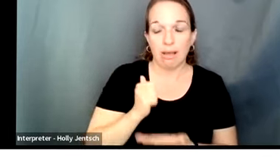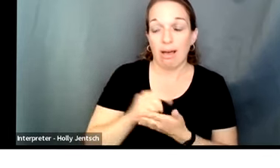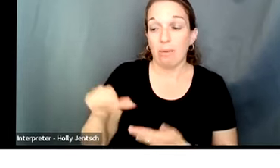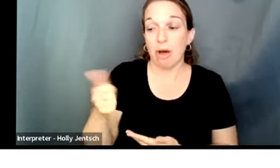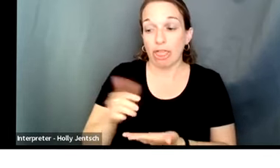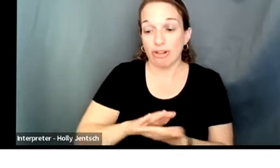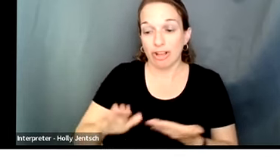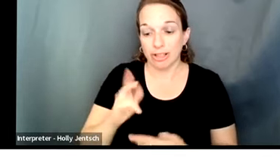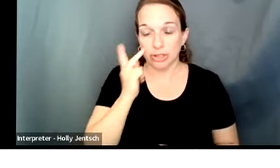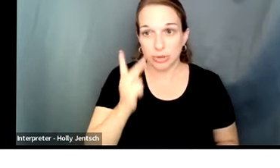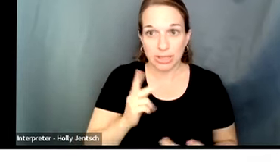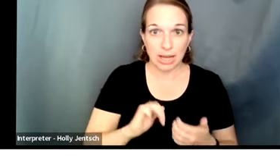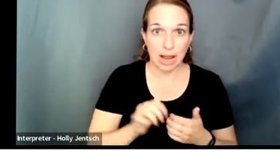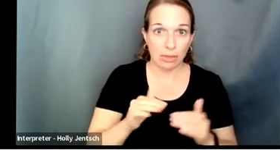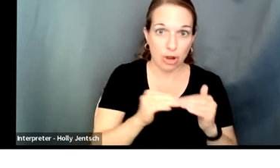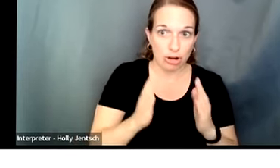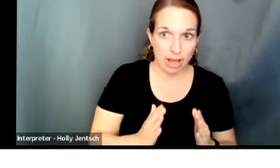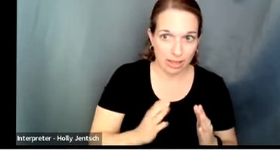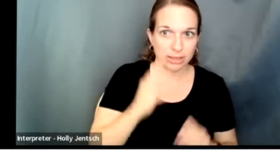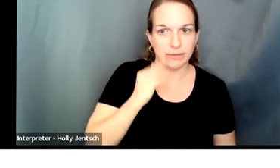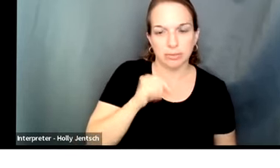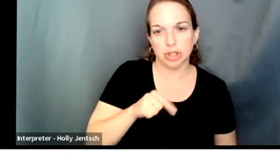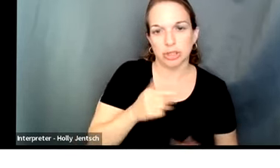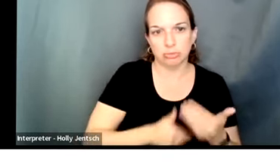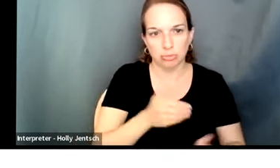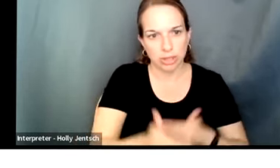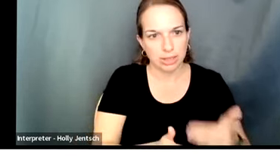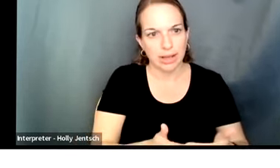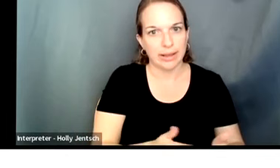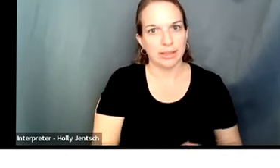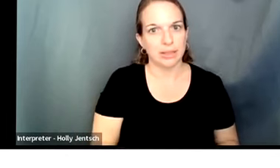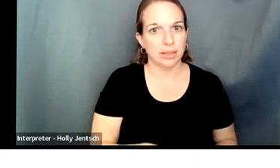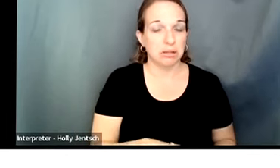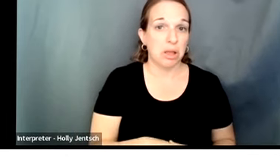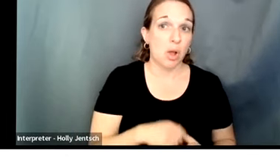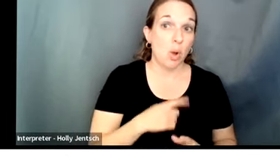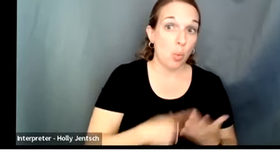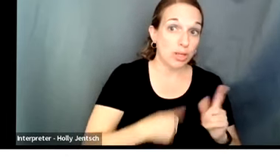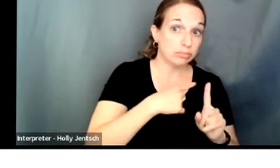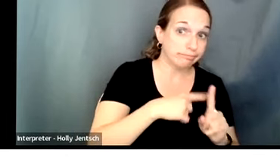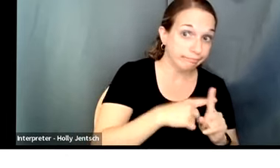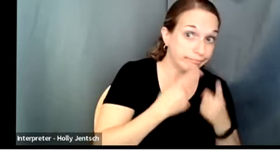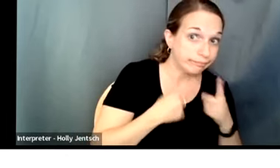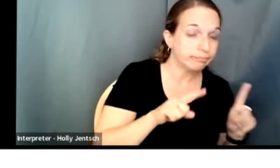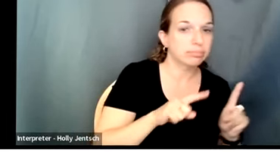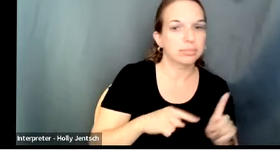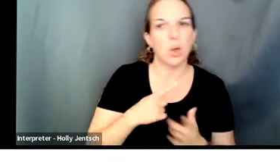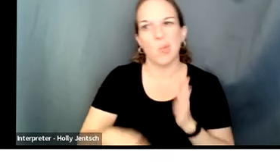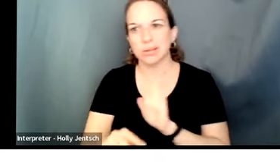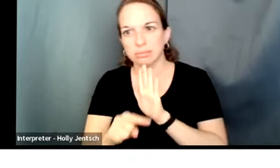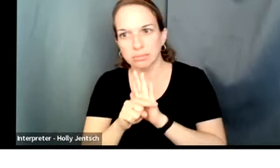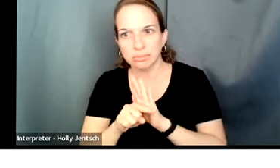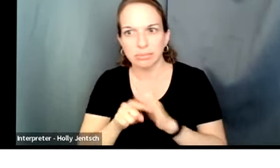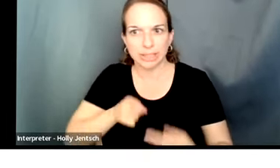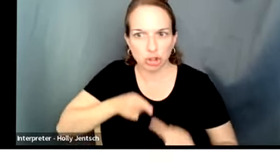how have their colleagues gone through this process. What have their pitfalls been? What have their successes been? How do they work through some